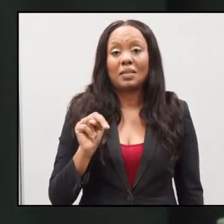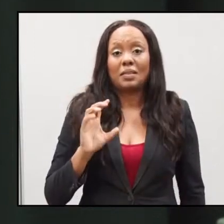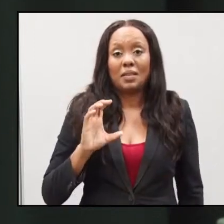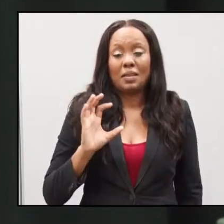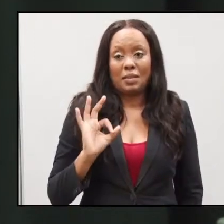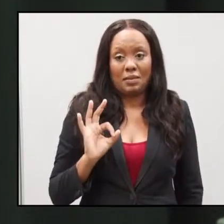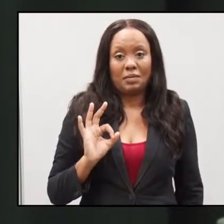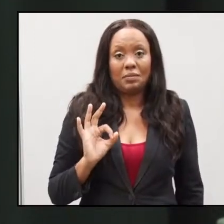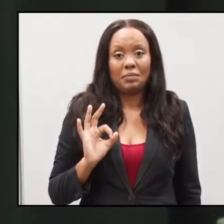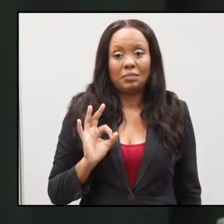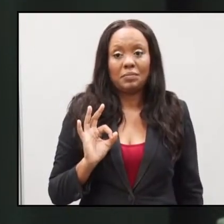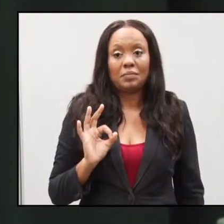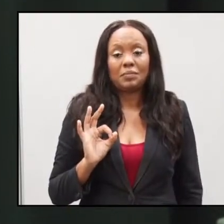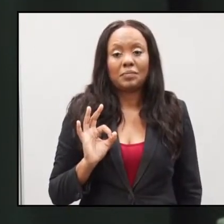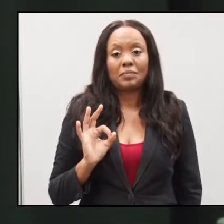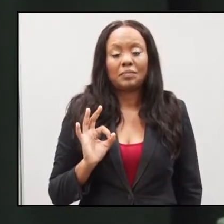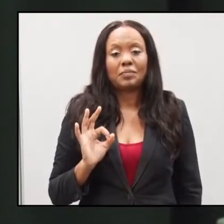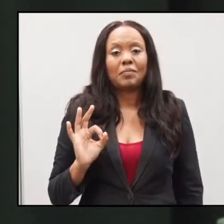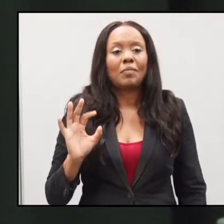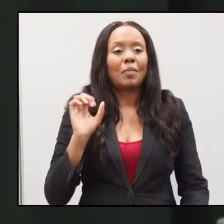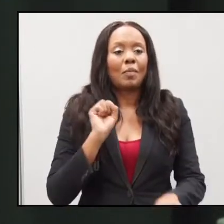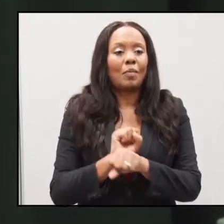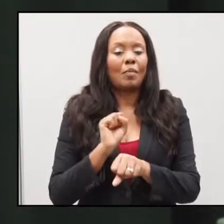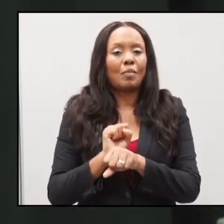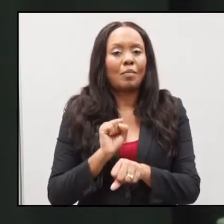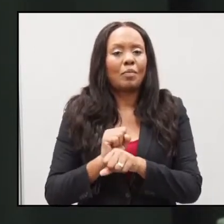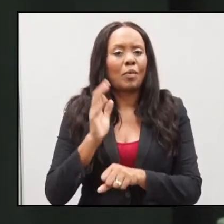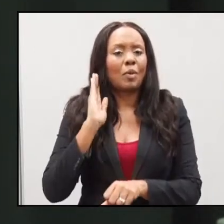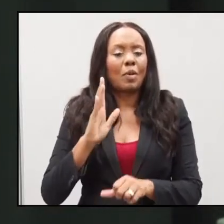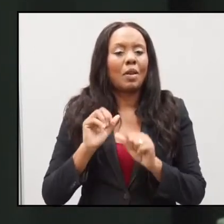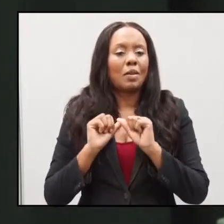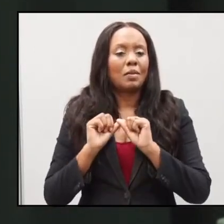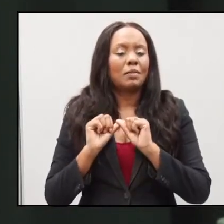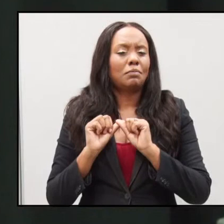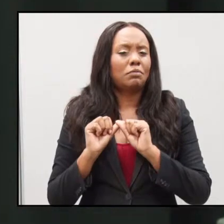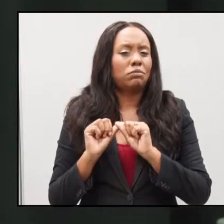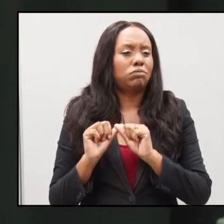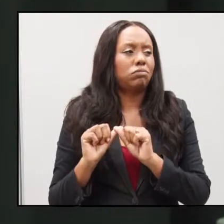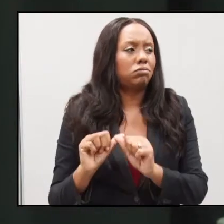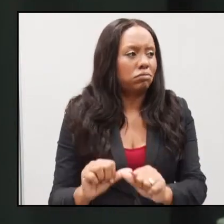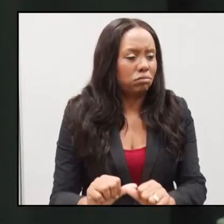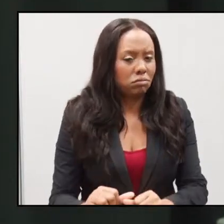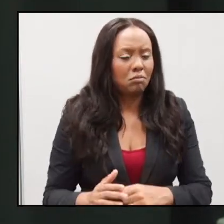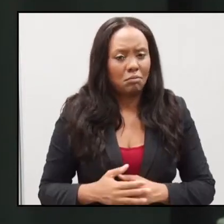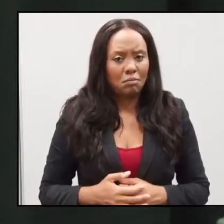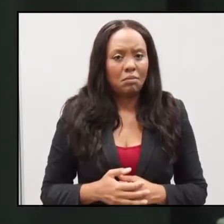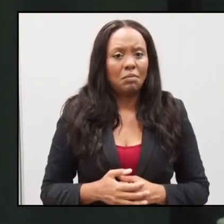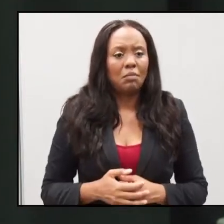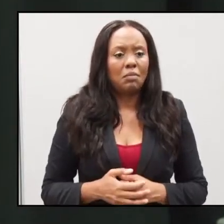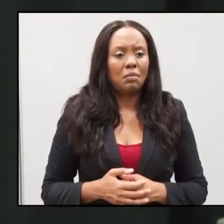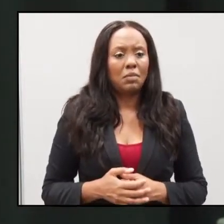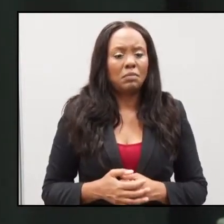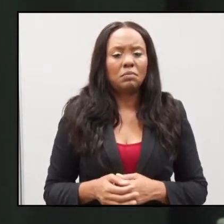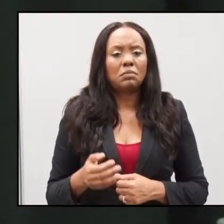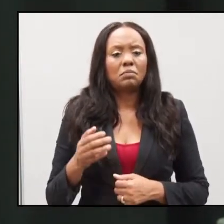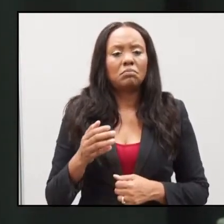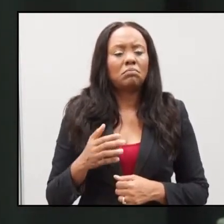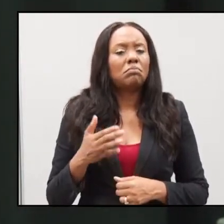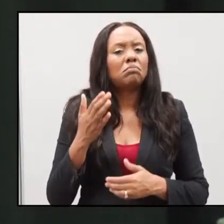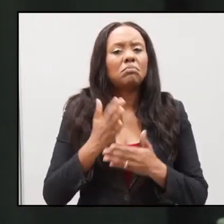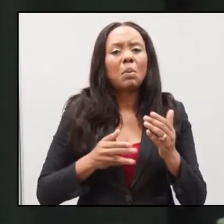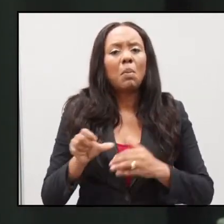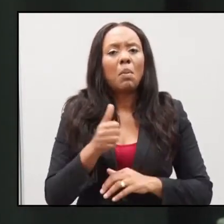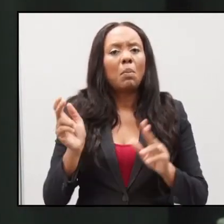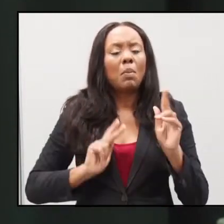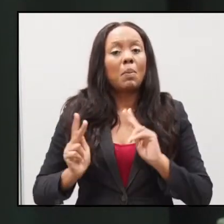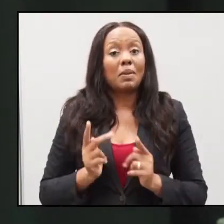Their work will continue. I believe that they are this morning, Mrs. Roberts-Reefer and others. There are 3 other aspects of the